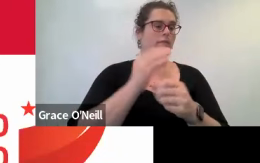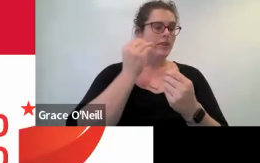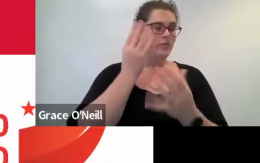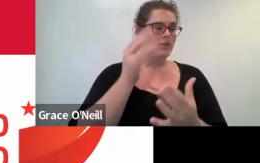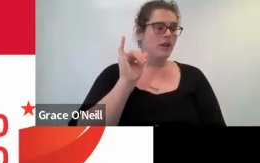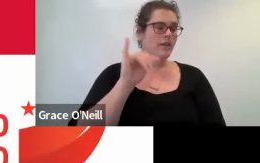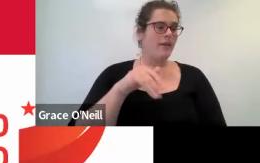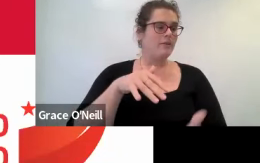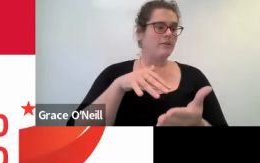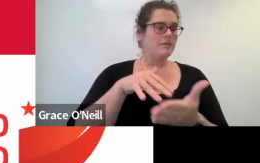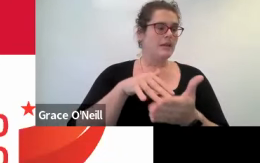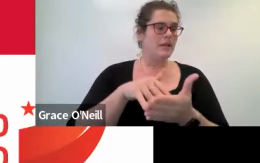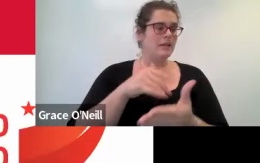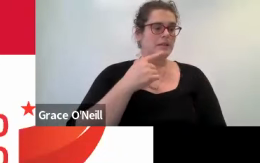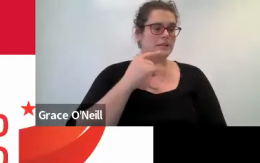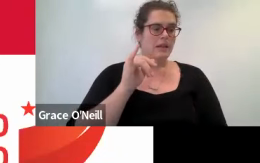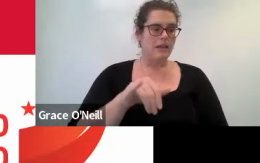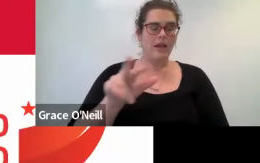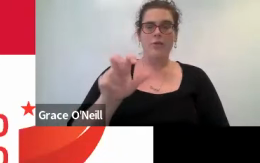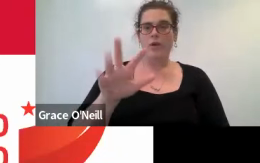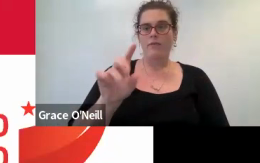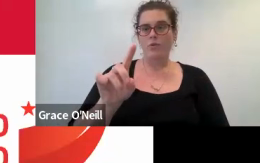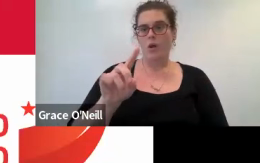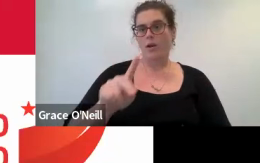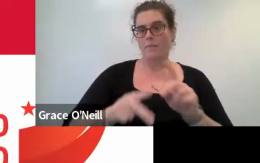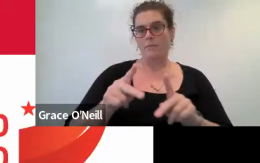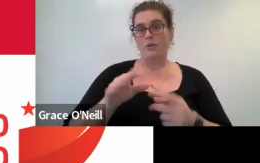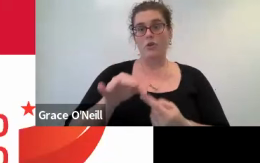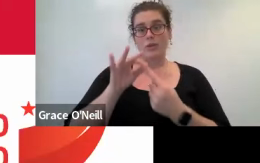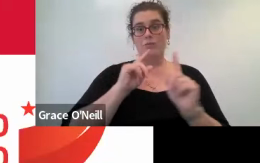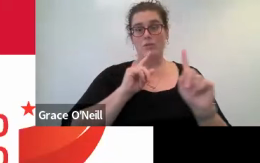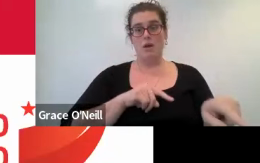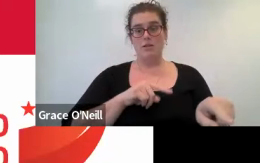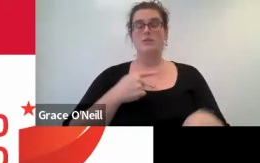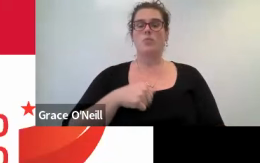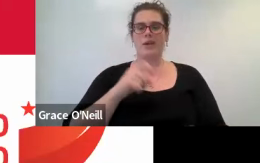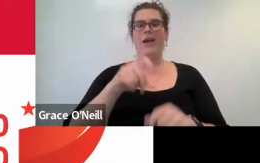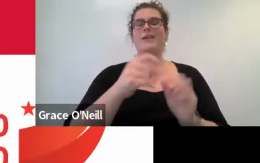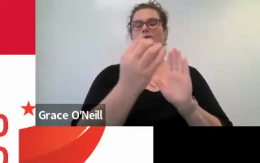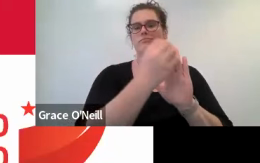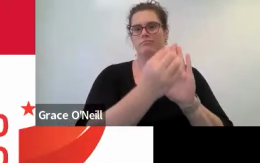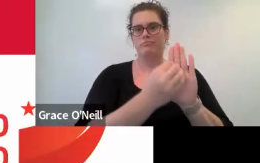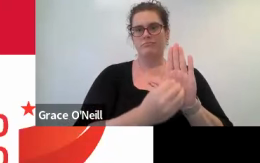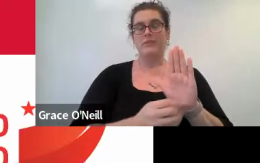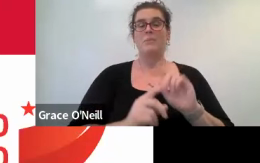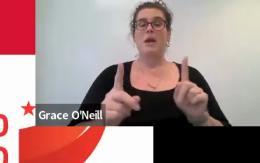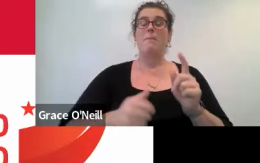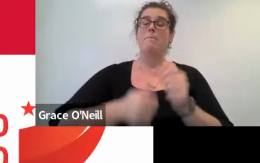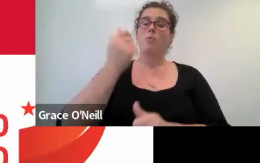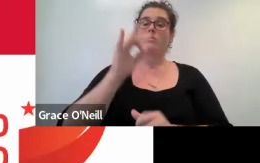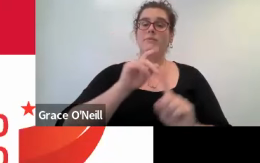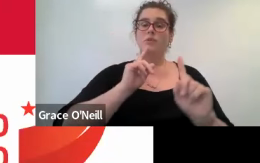that 351 unique responses, and we had those listed, but the majority of those responses